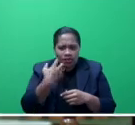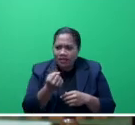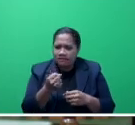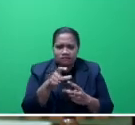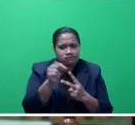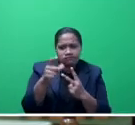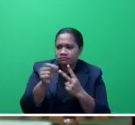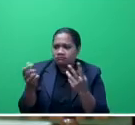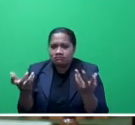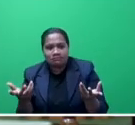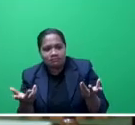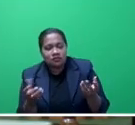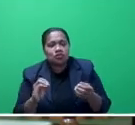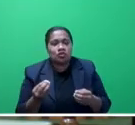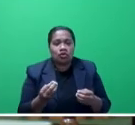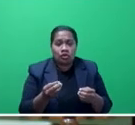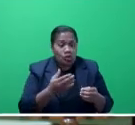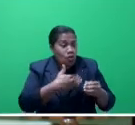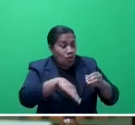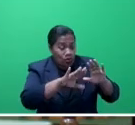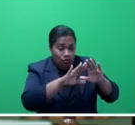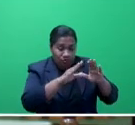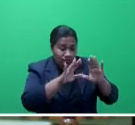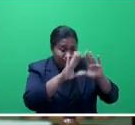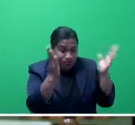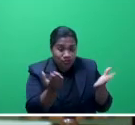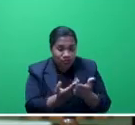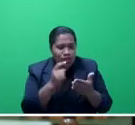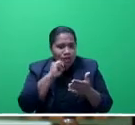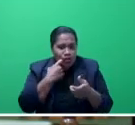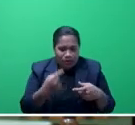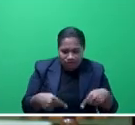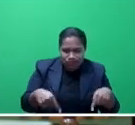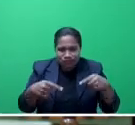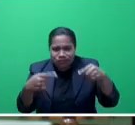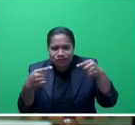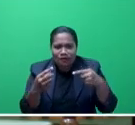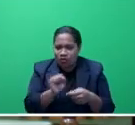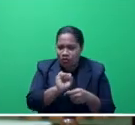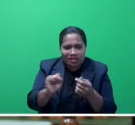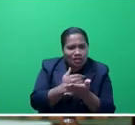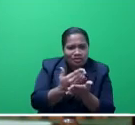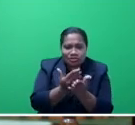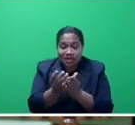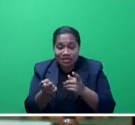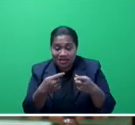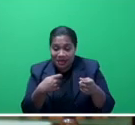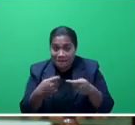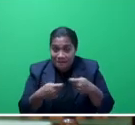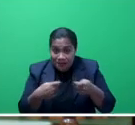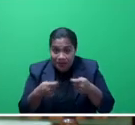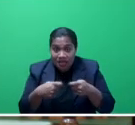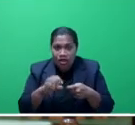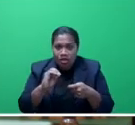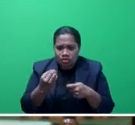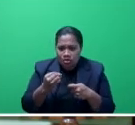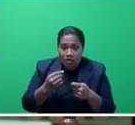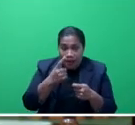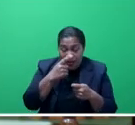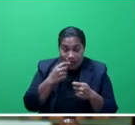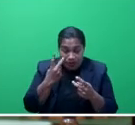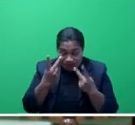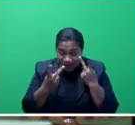in the world will be competing for their share of the market. These visitors will be thinking about their wallets and